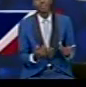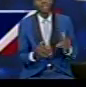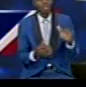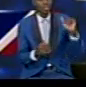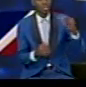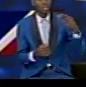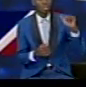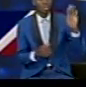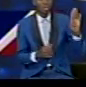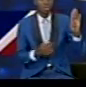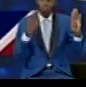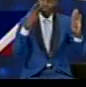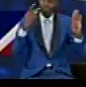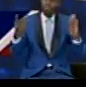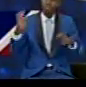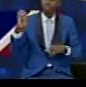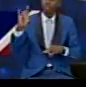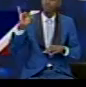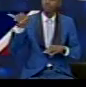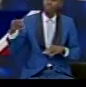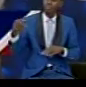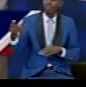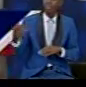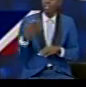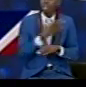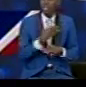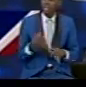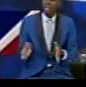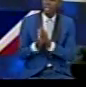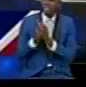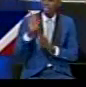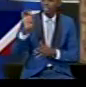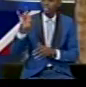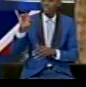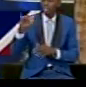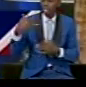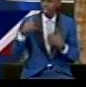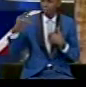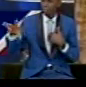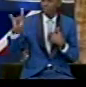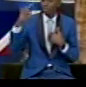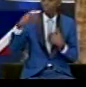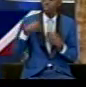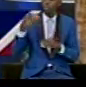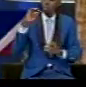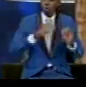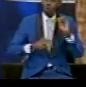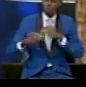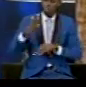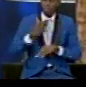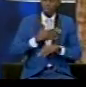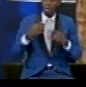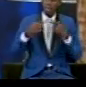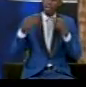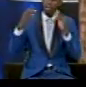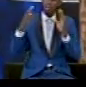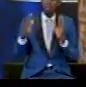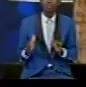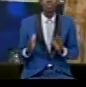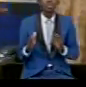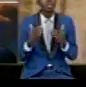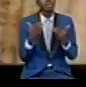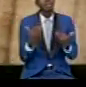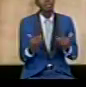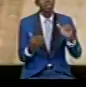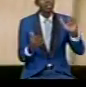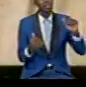saw Elijah and he said, "Hast thou found me, O mine enemy?" Now,